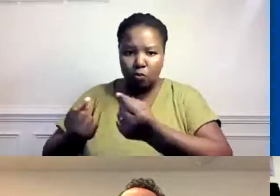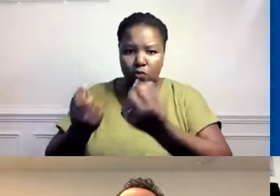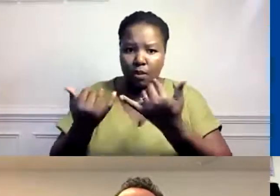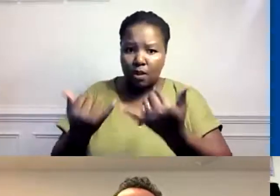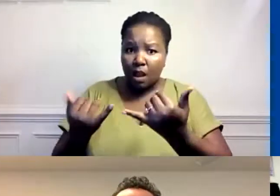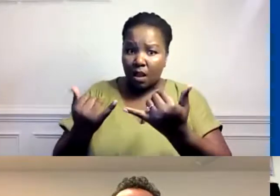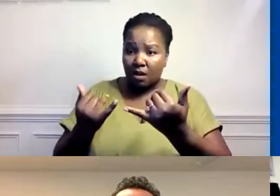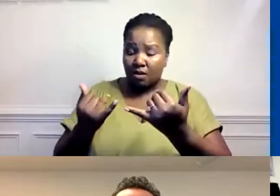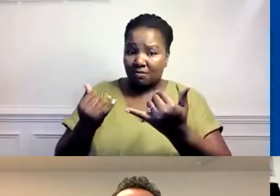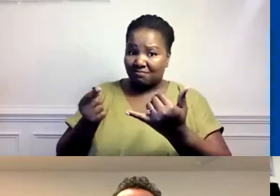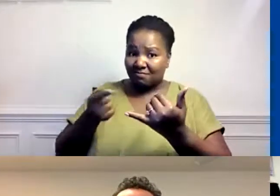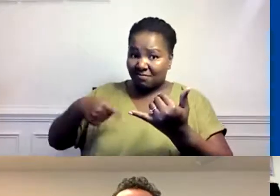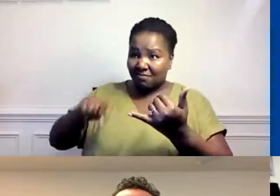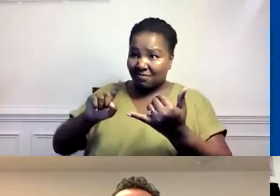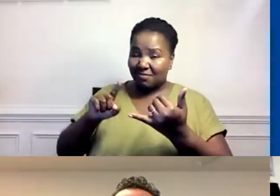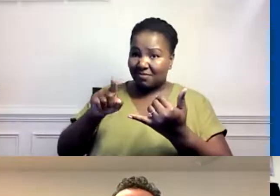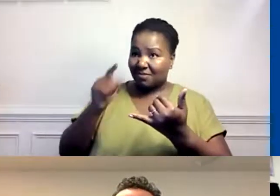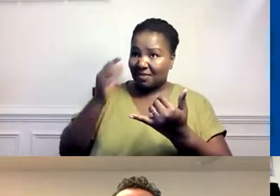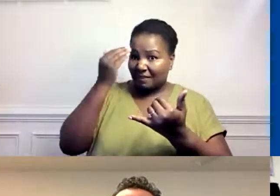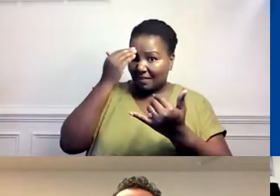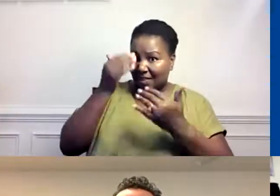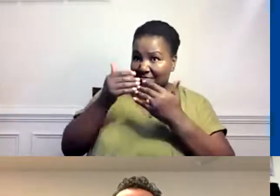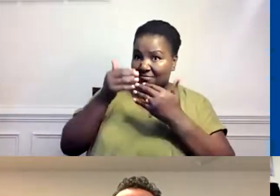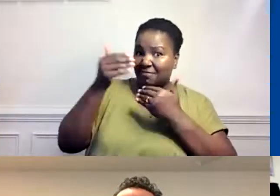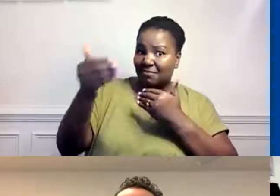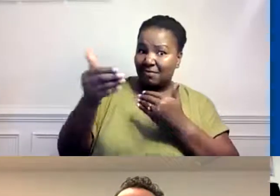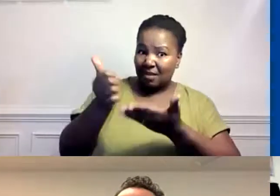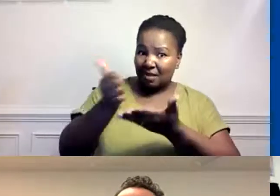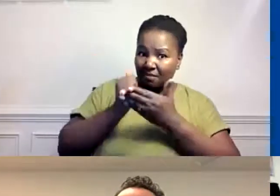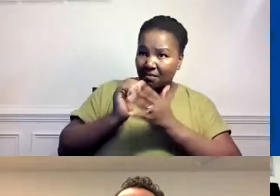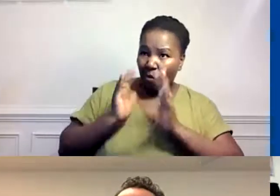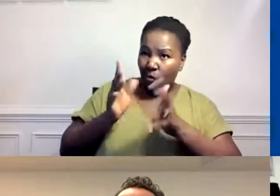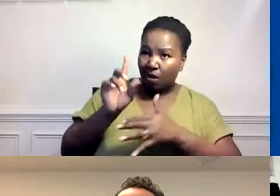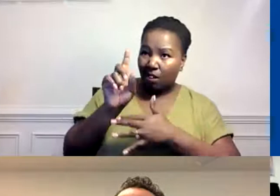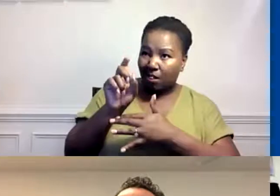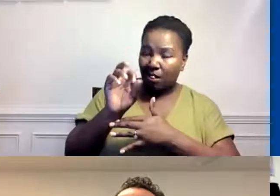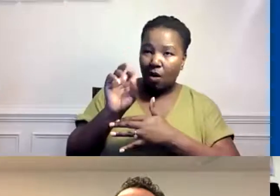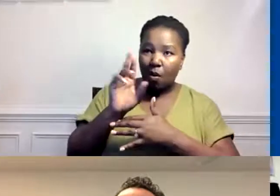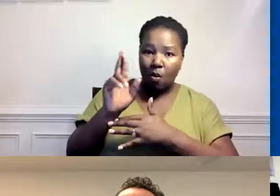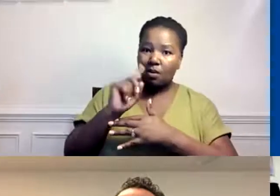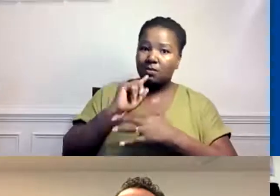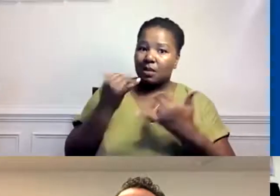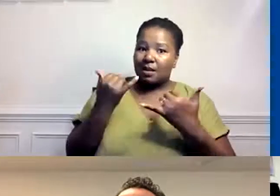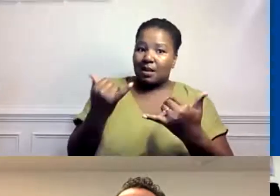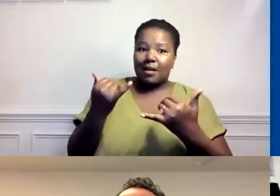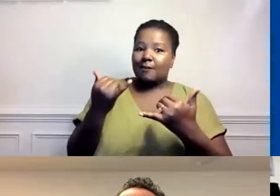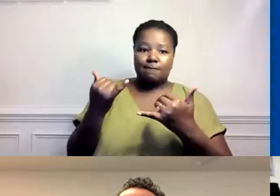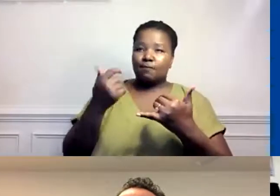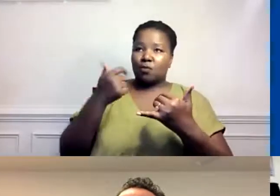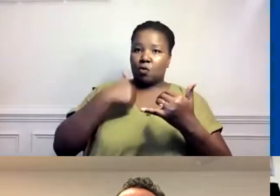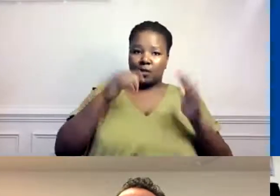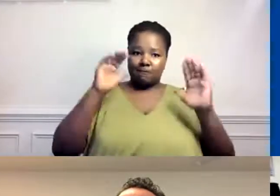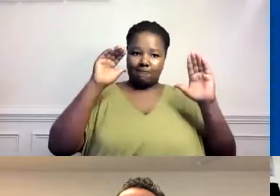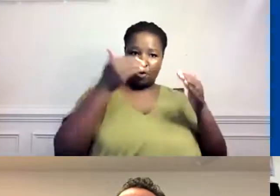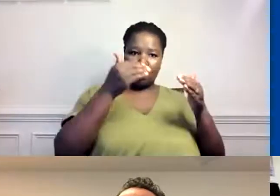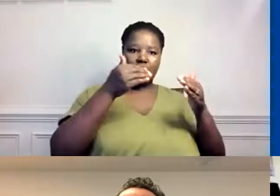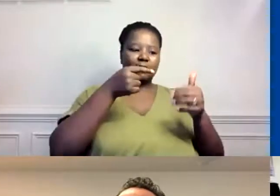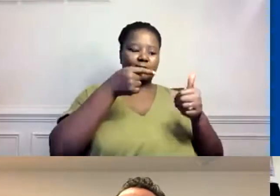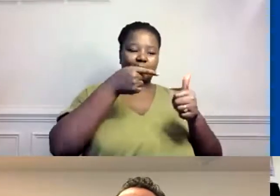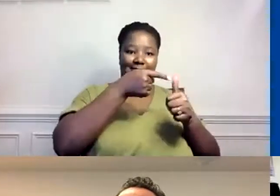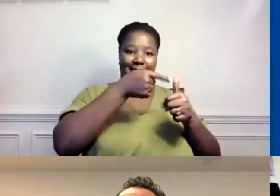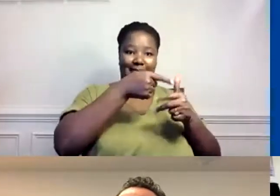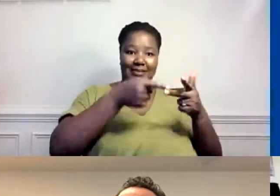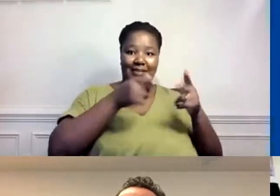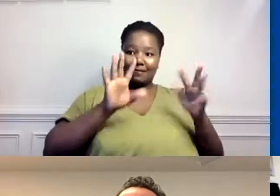coming online over time? Do those help us out, or are we going to be far enough now we'll stay primarily with the ones that we have